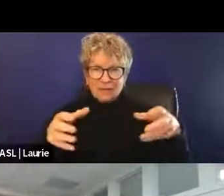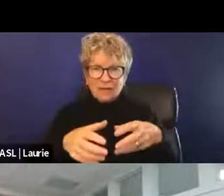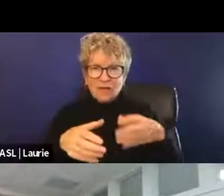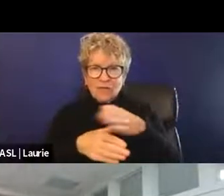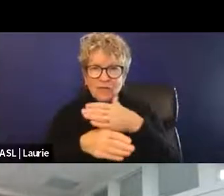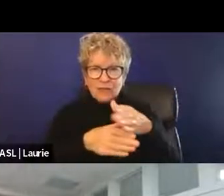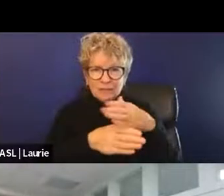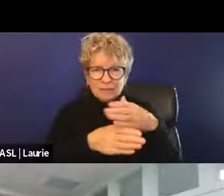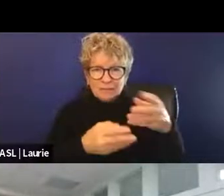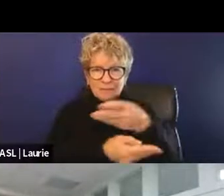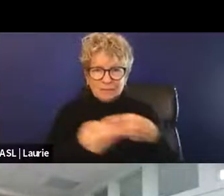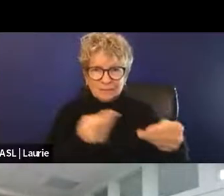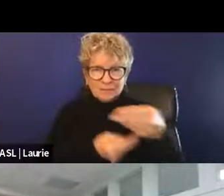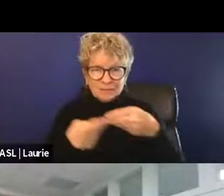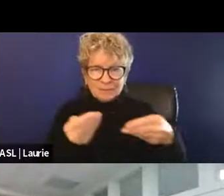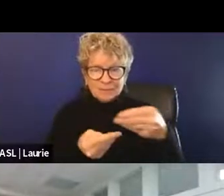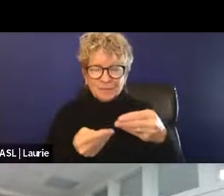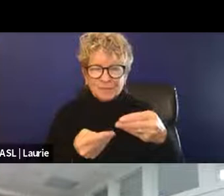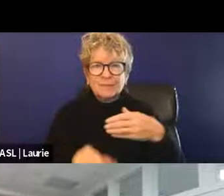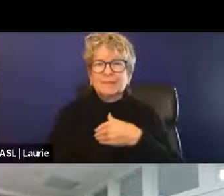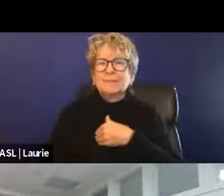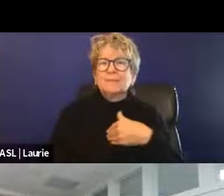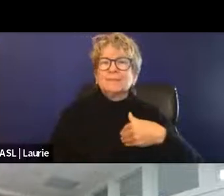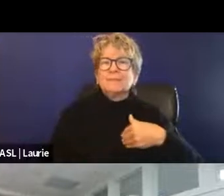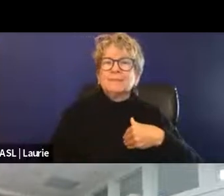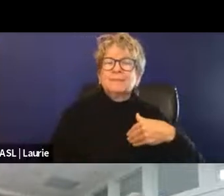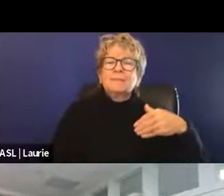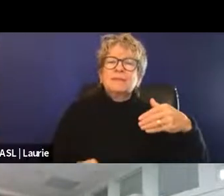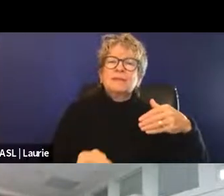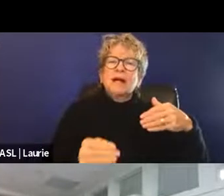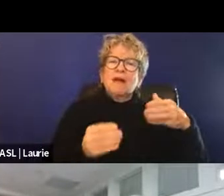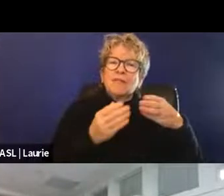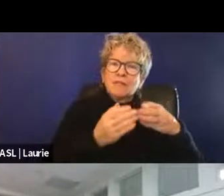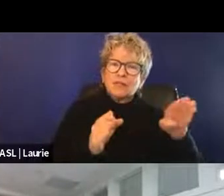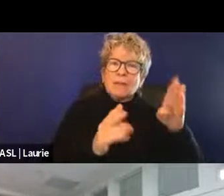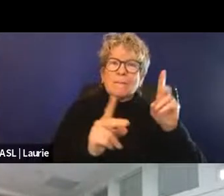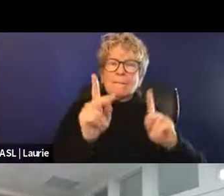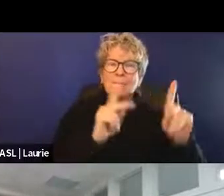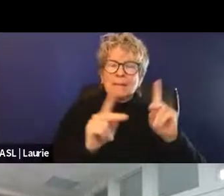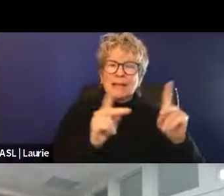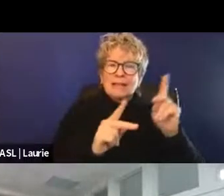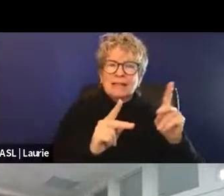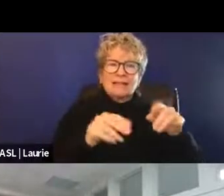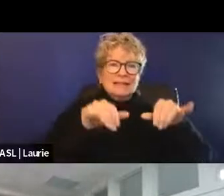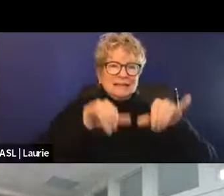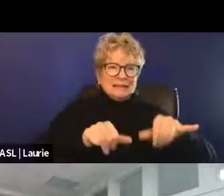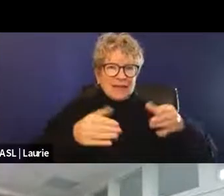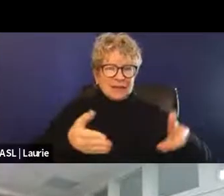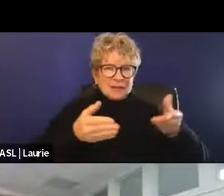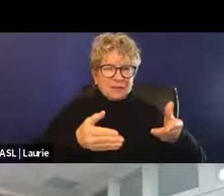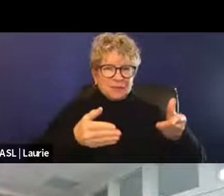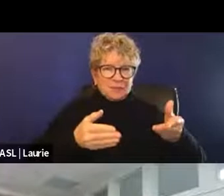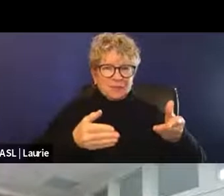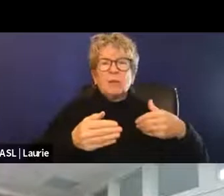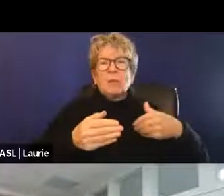out. Members of the community, guests, members of the public, you're going to stay in the main room with me. We're going to have a similar conversation in